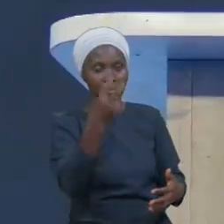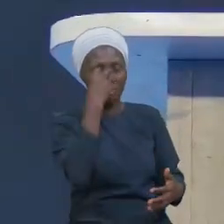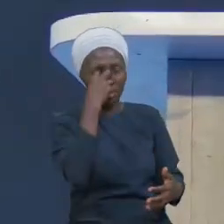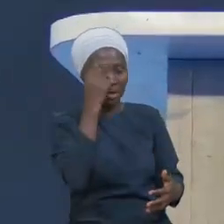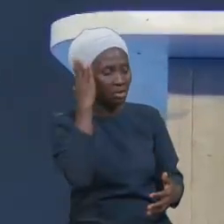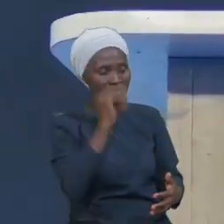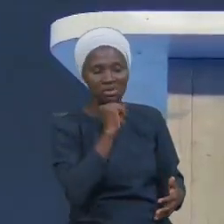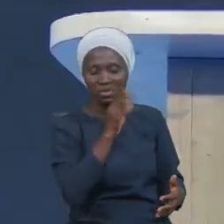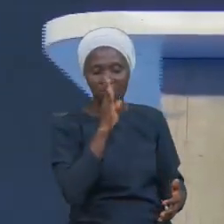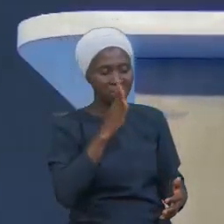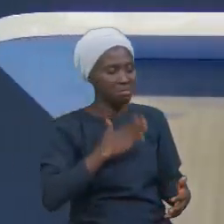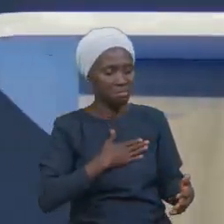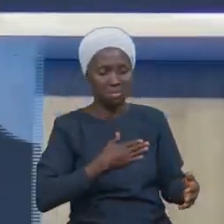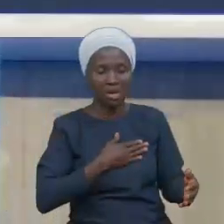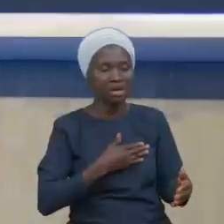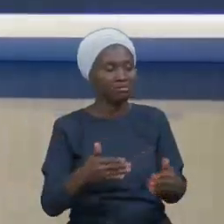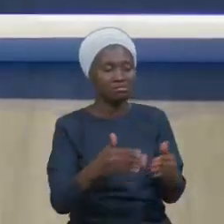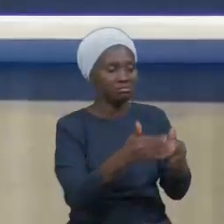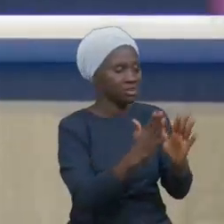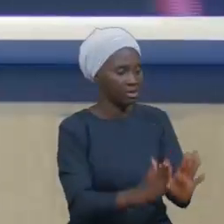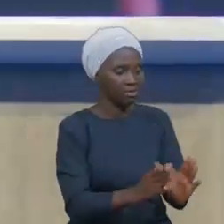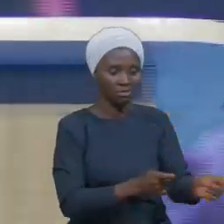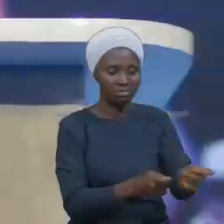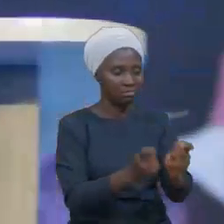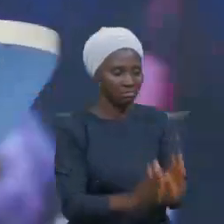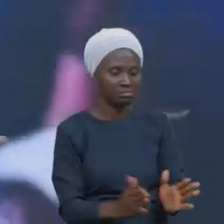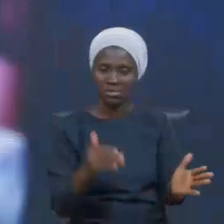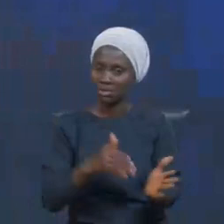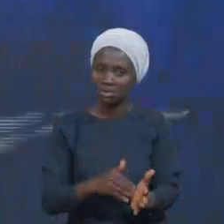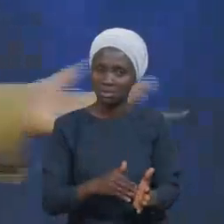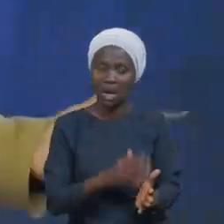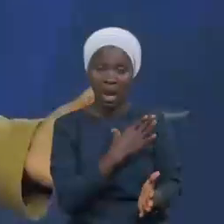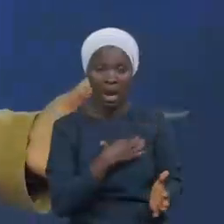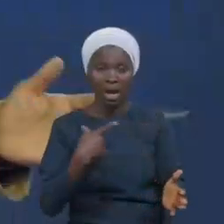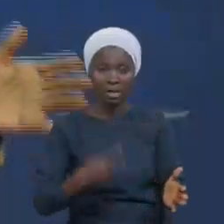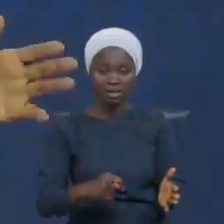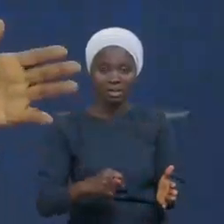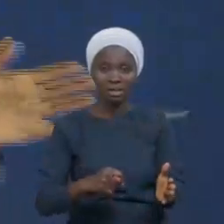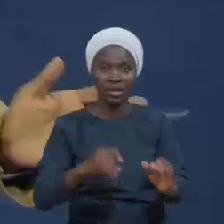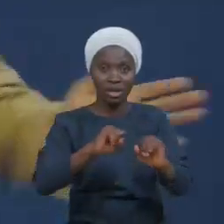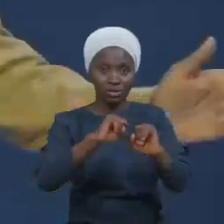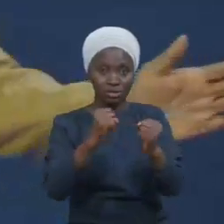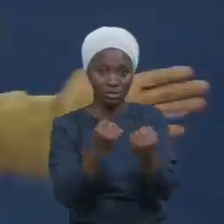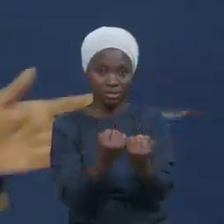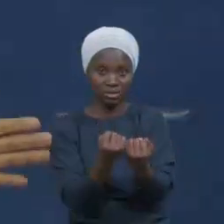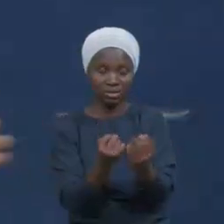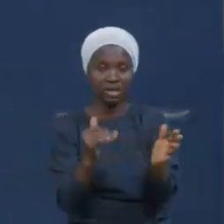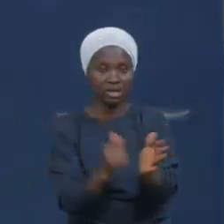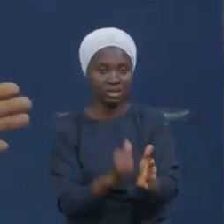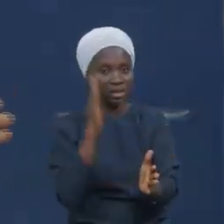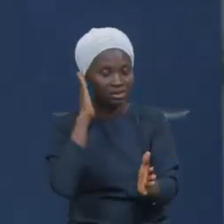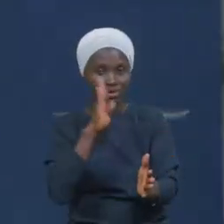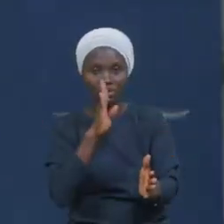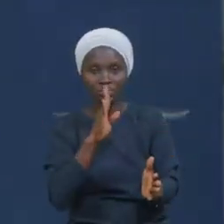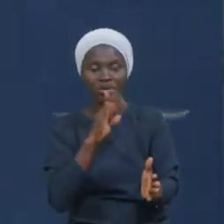my director anymore. And the society that will be saying, go this way, go this